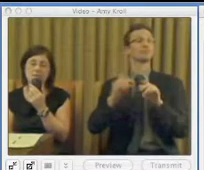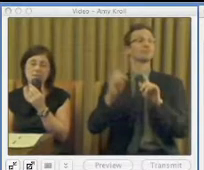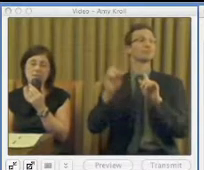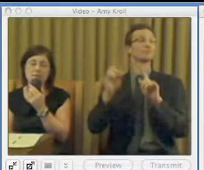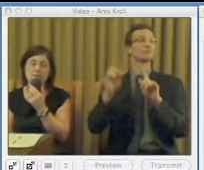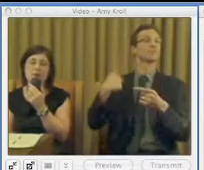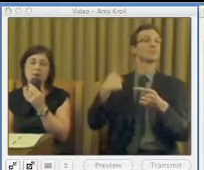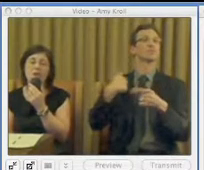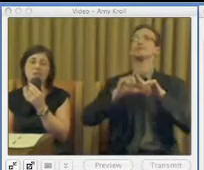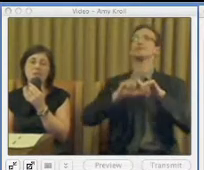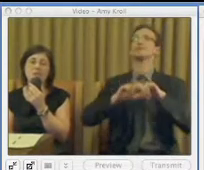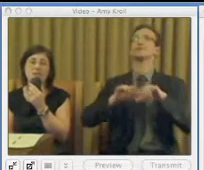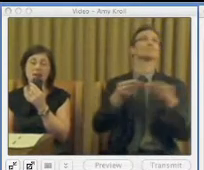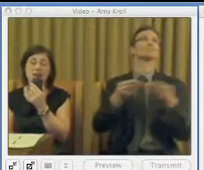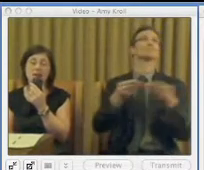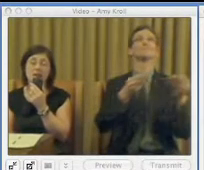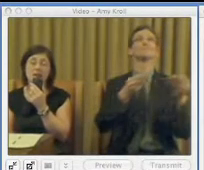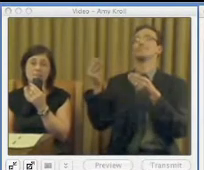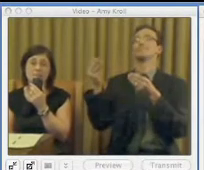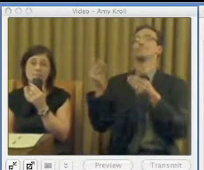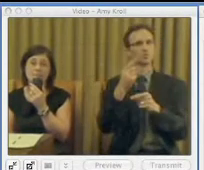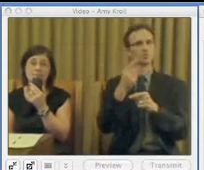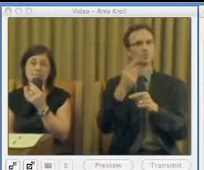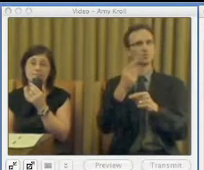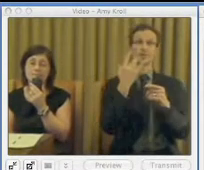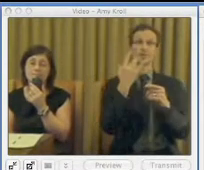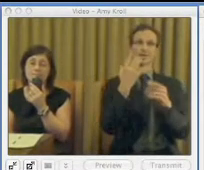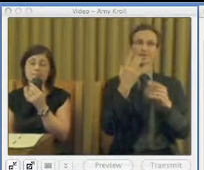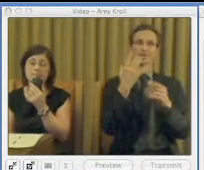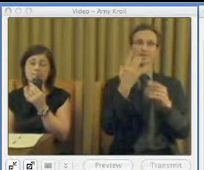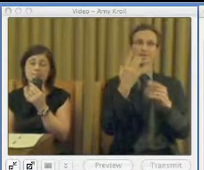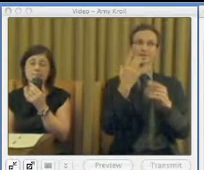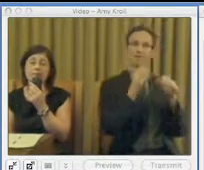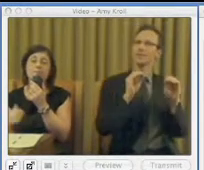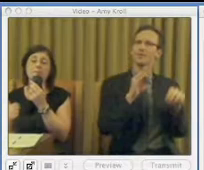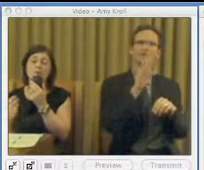because we can. One of our languages is silent.